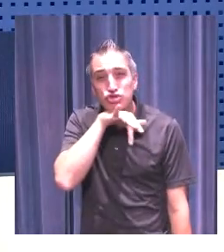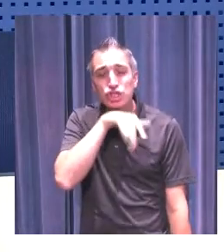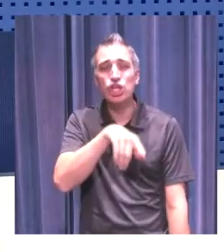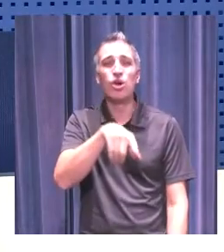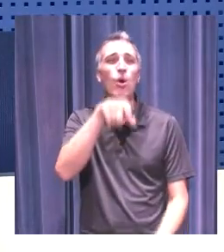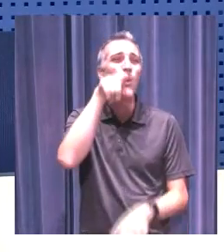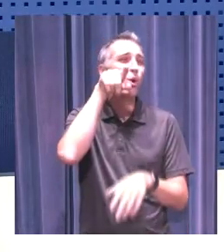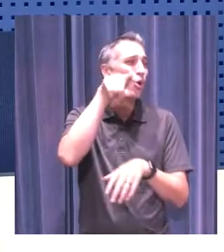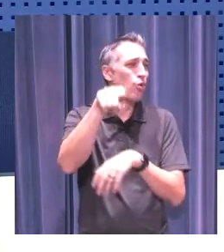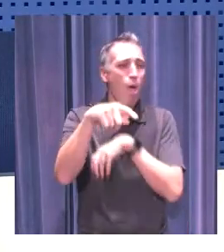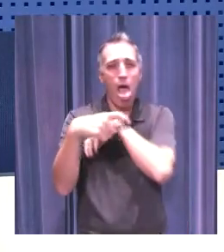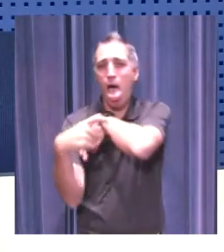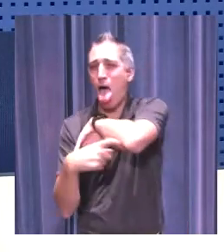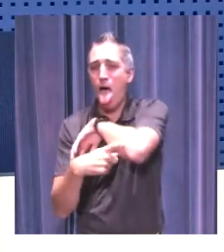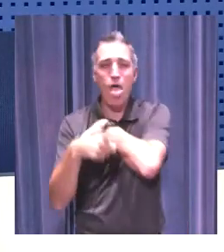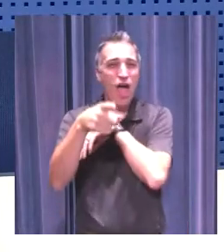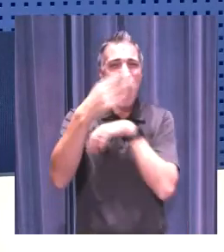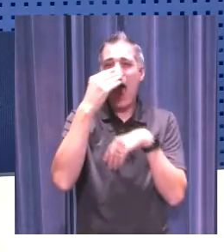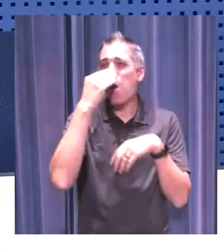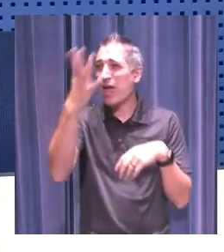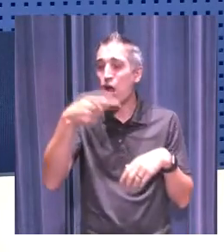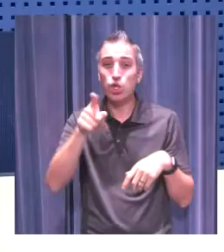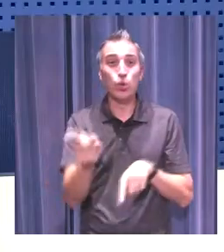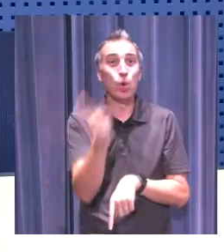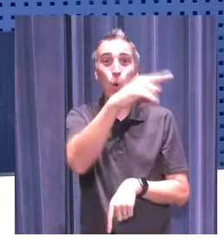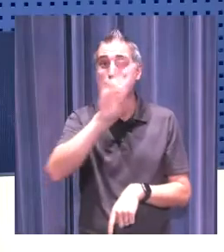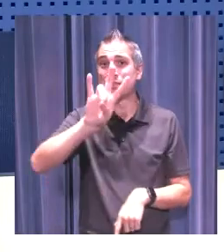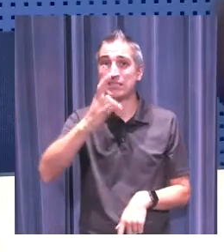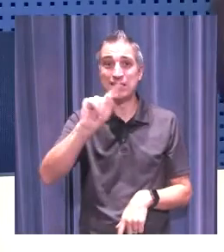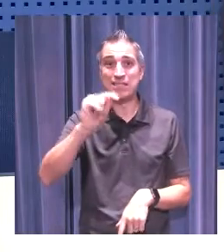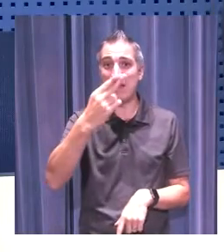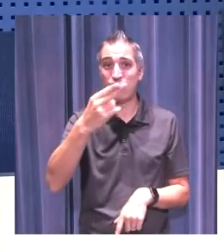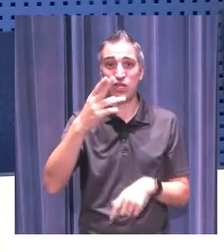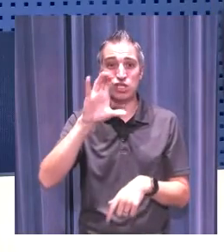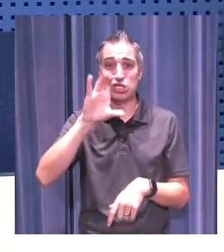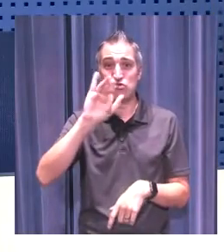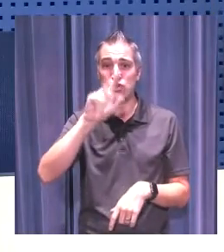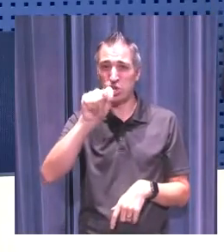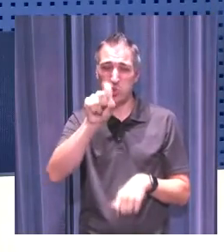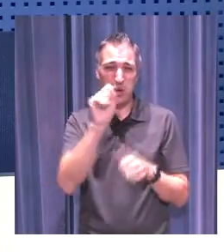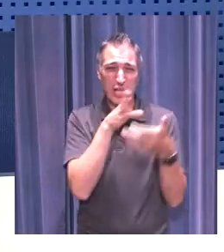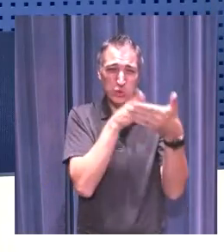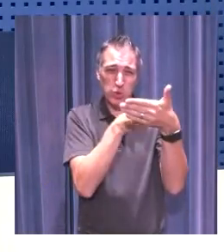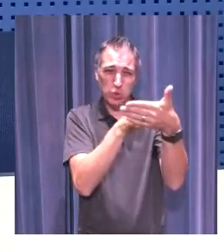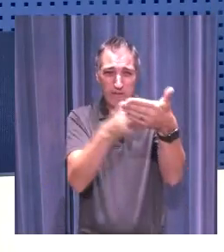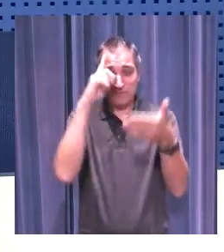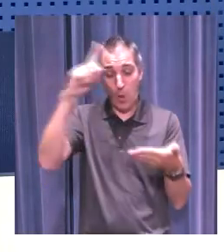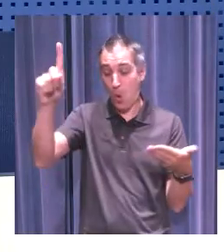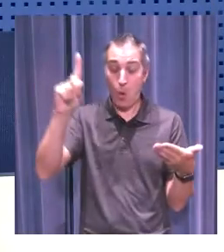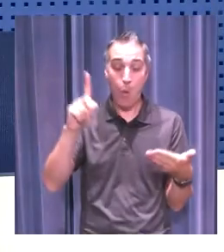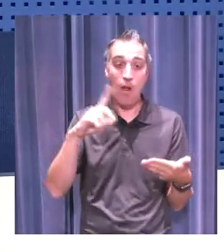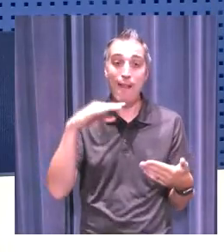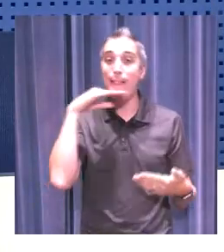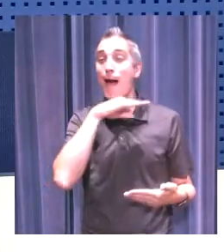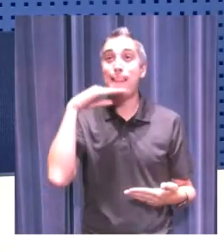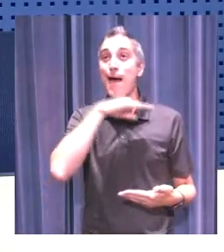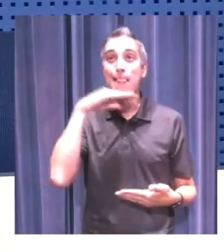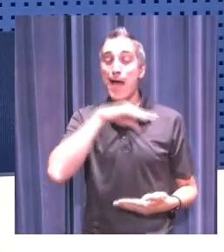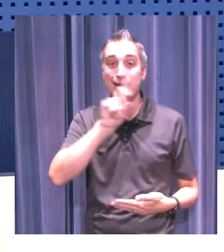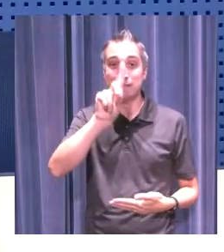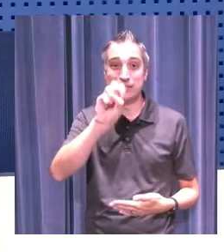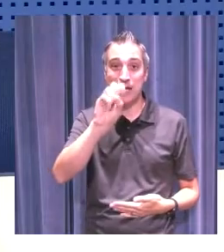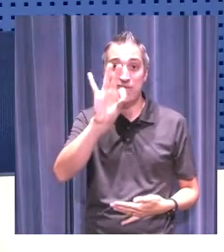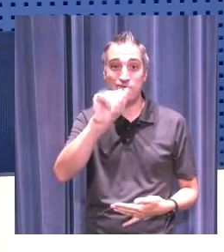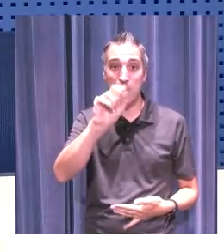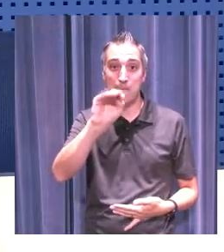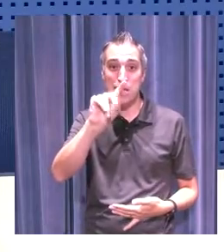corrupt. I don't care. You can go over to the Seventh Circuit and put lawsuits in for defamation, whatever you like to do. But you